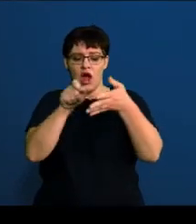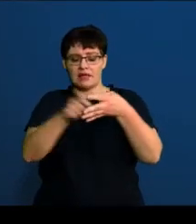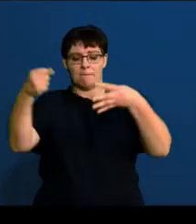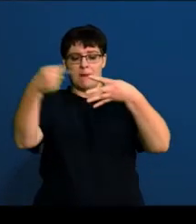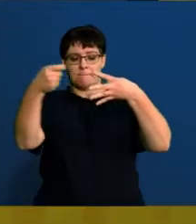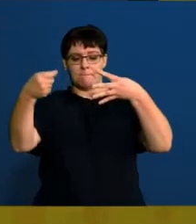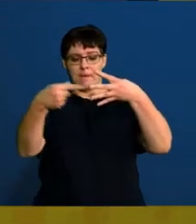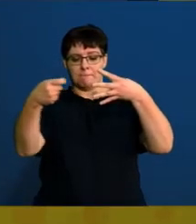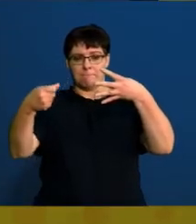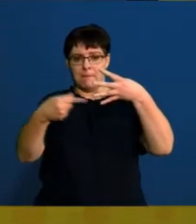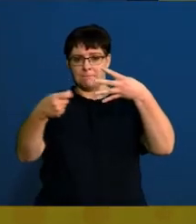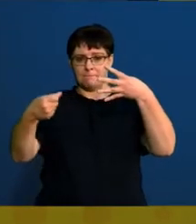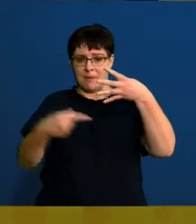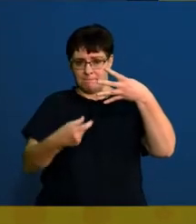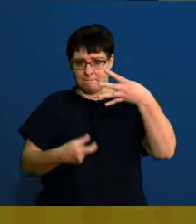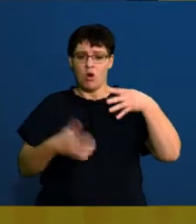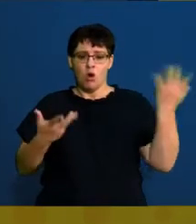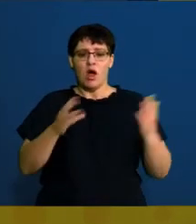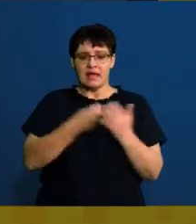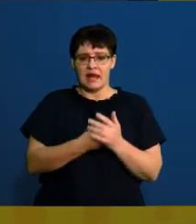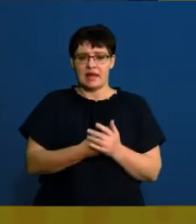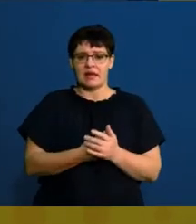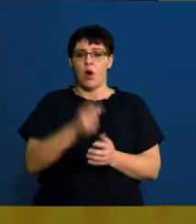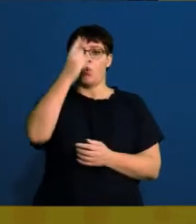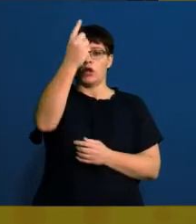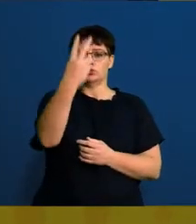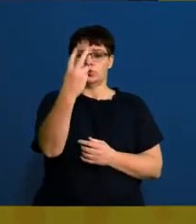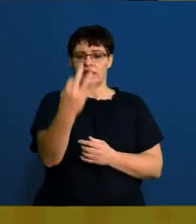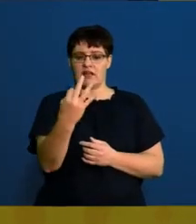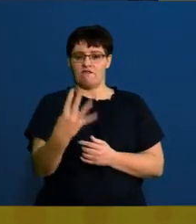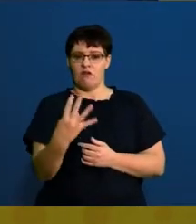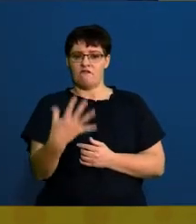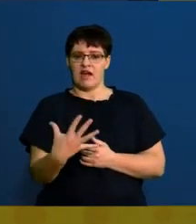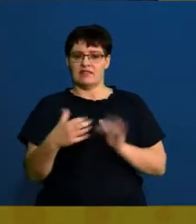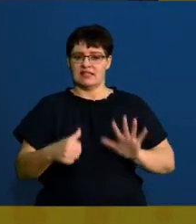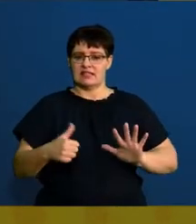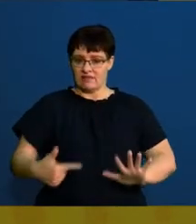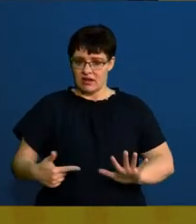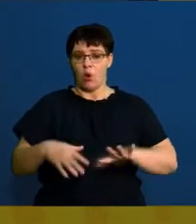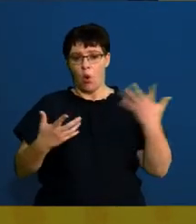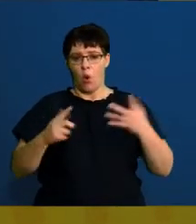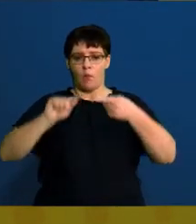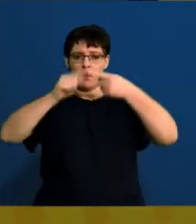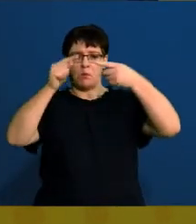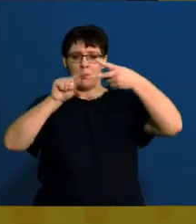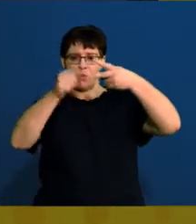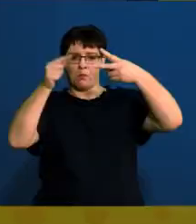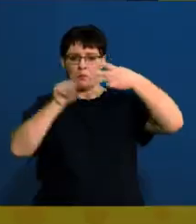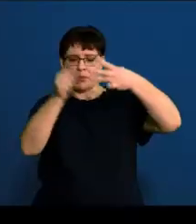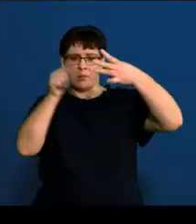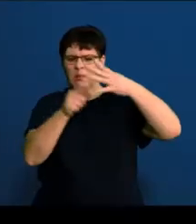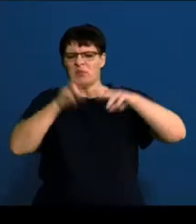form. So, you can either note them from 1 to 7, or you can use little dots, depends on